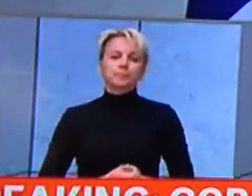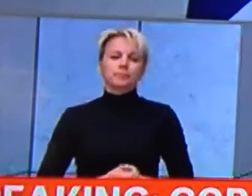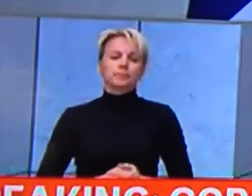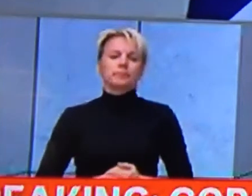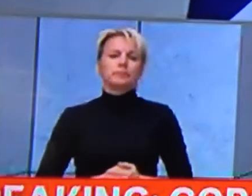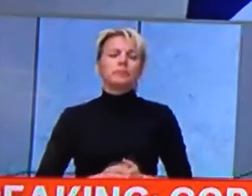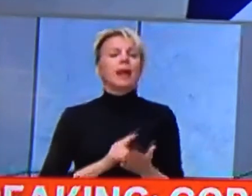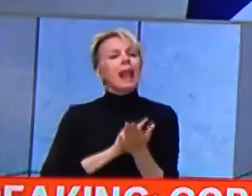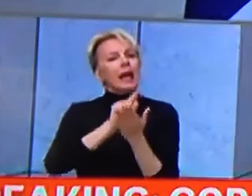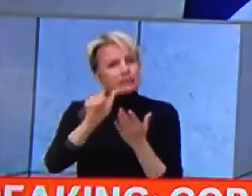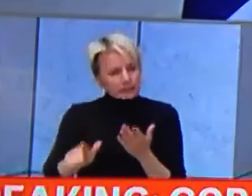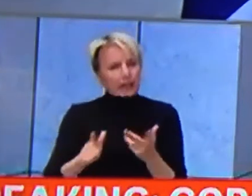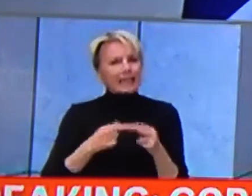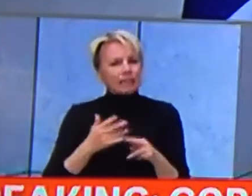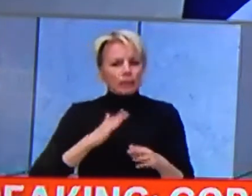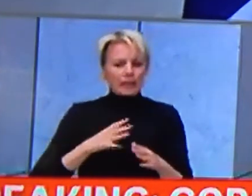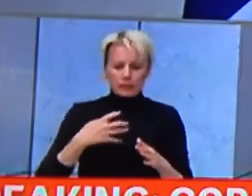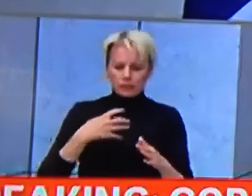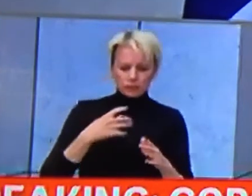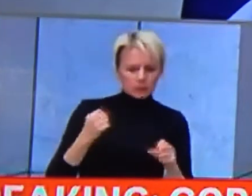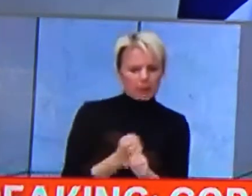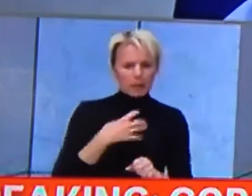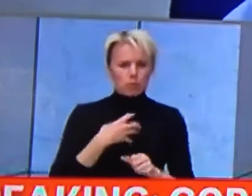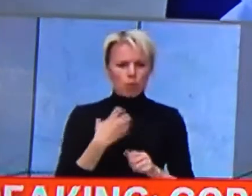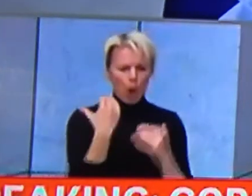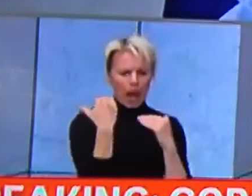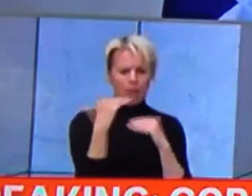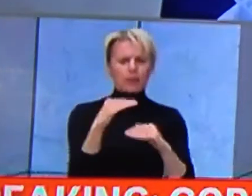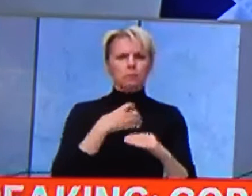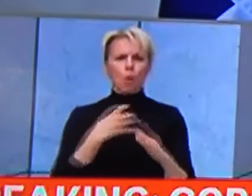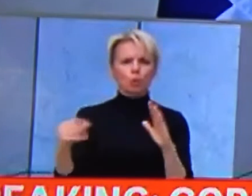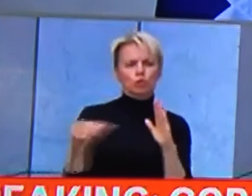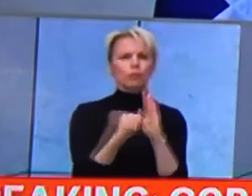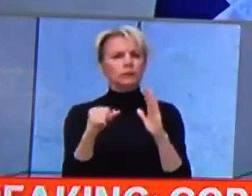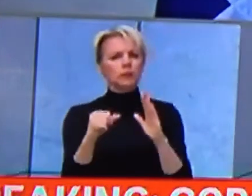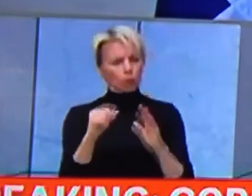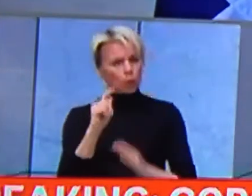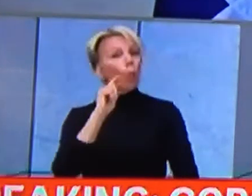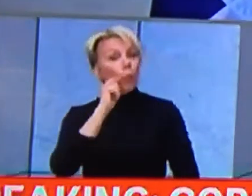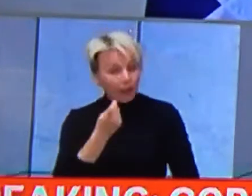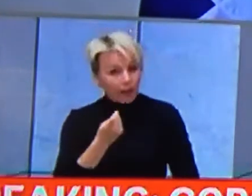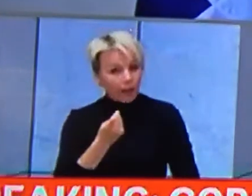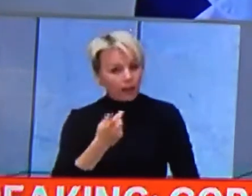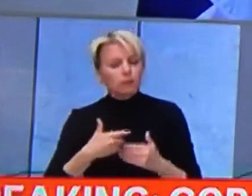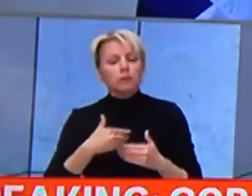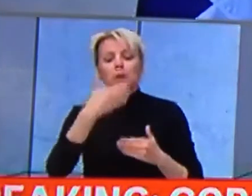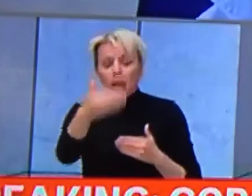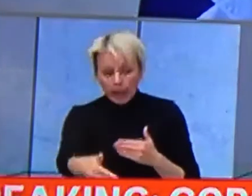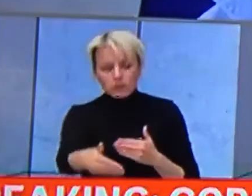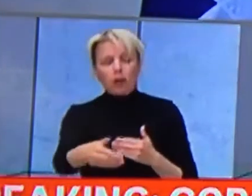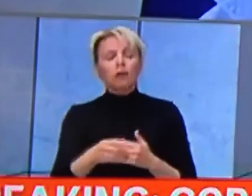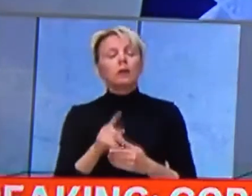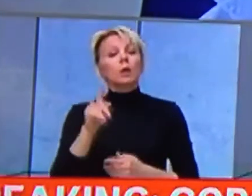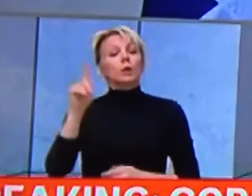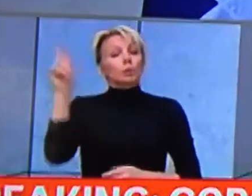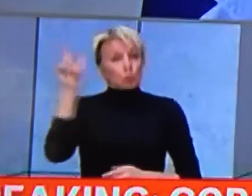necessary, further restrictions will be applied. That's the approach we're taking. Today, as we've met, we believe what